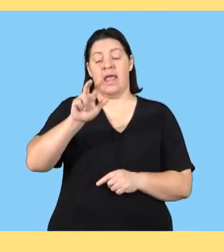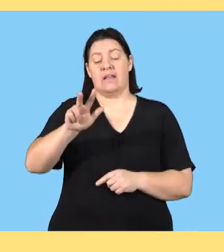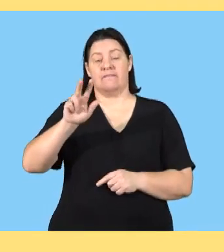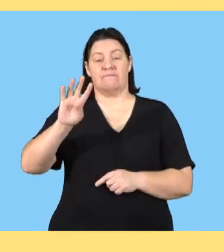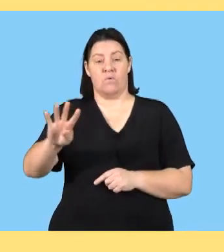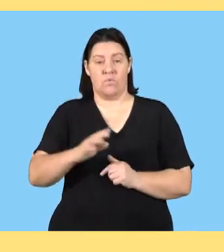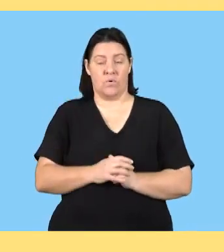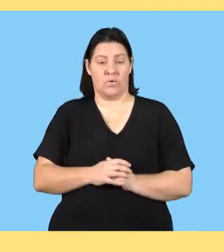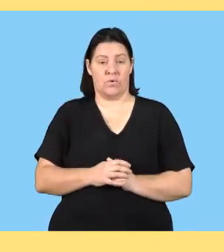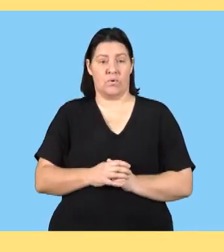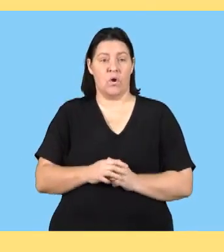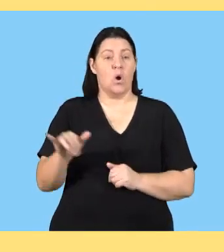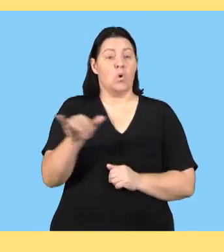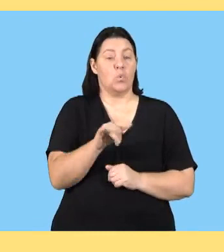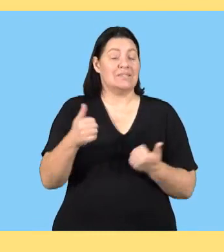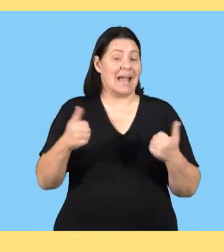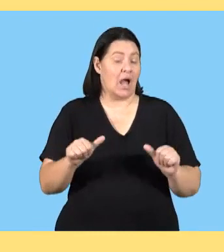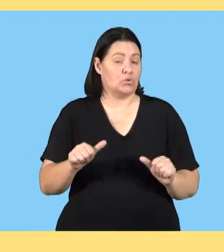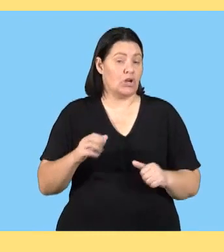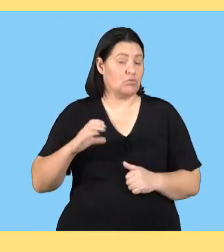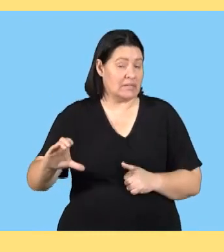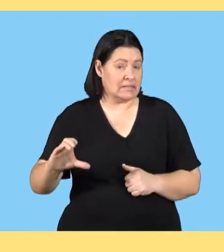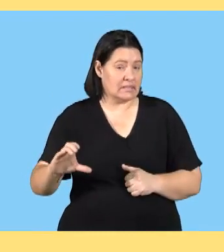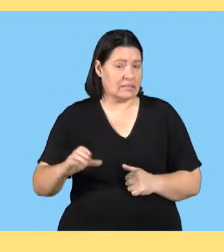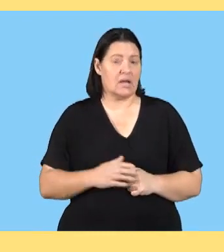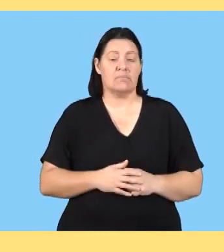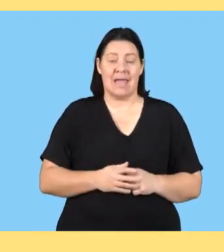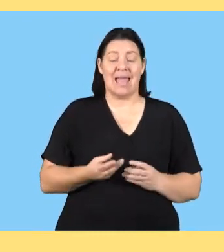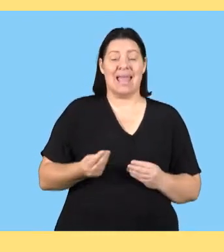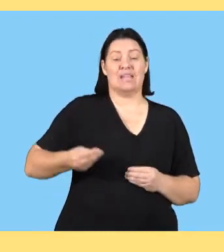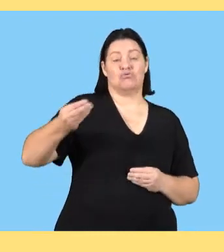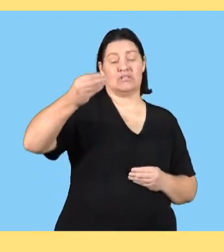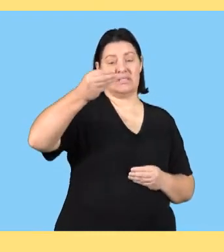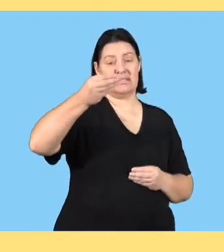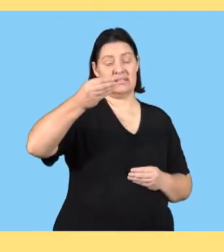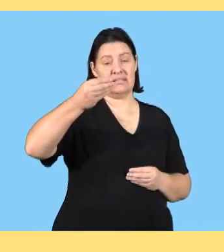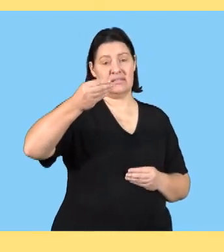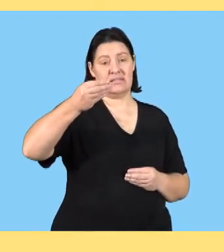184. And which account we credit? It is interest